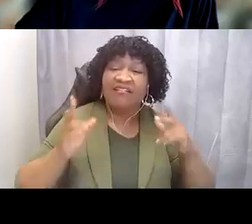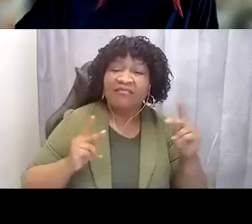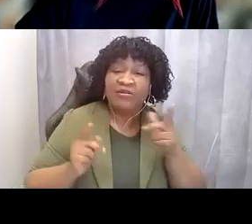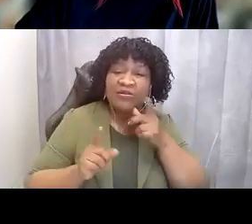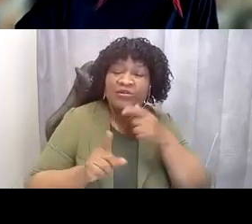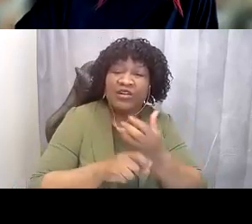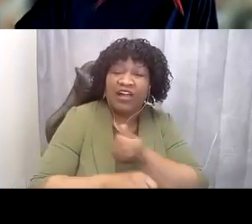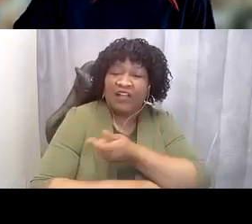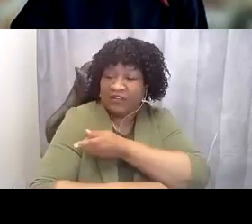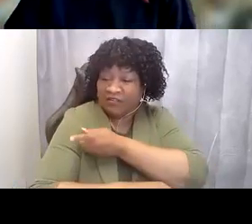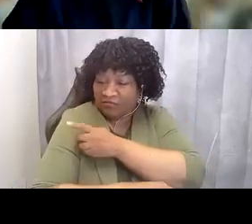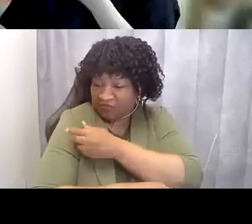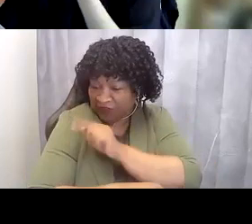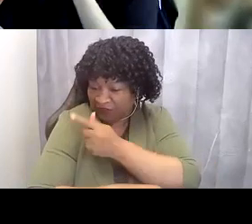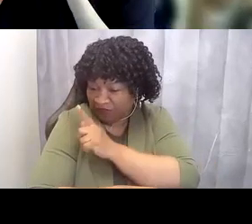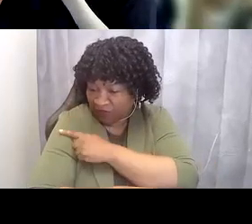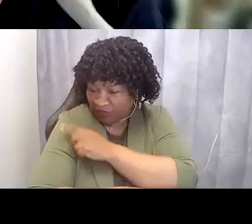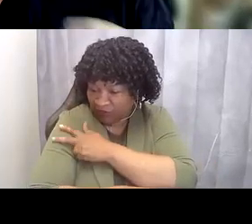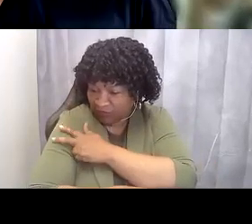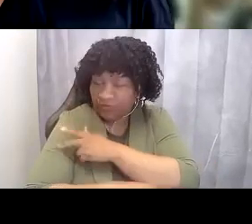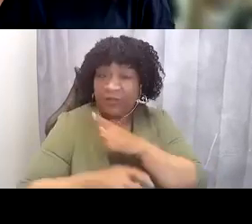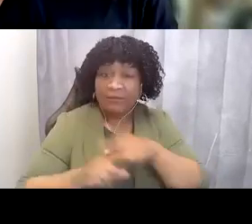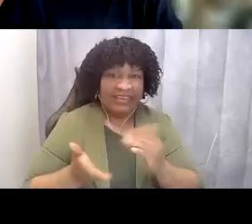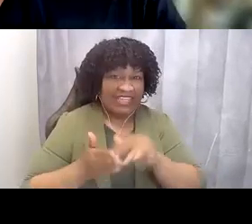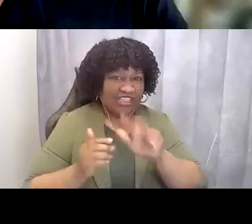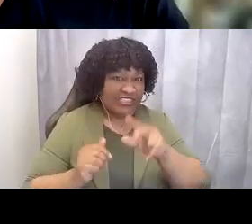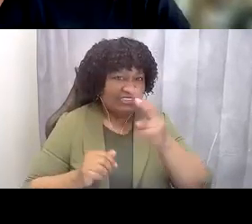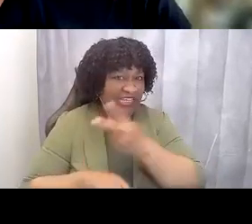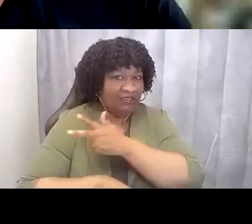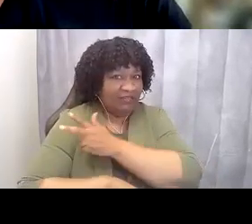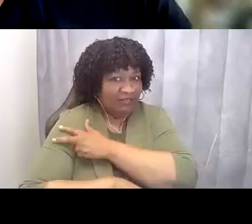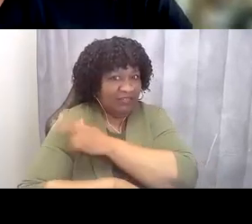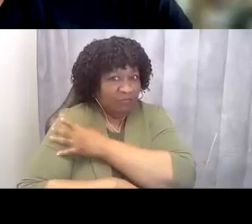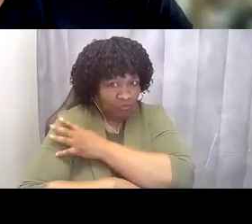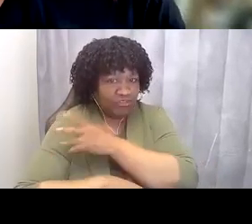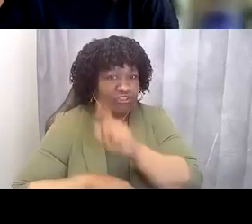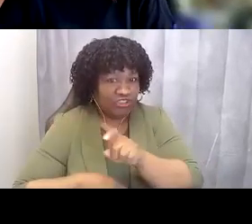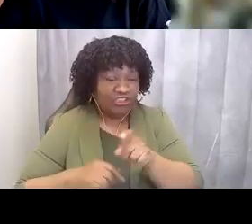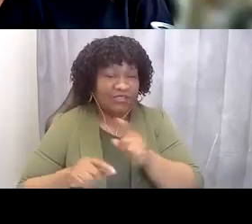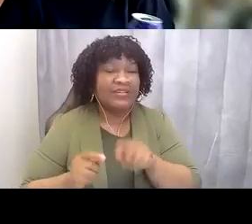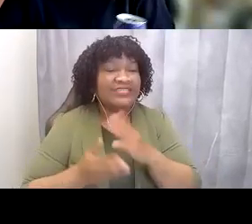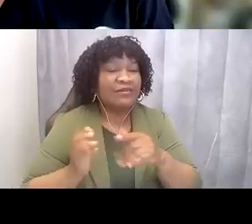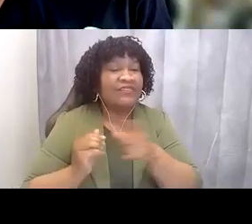got a first booster, but they're also due for a second booster, and so they're not, and they haven't done